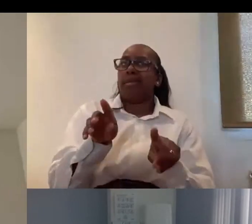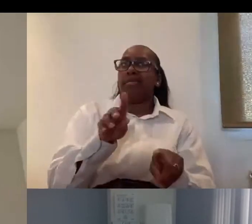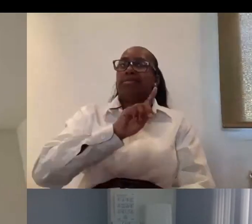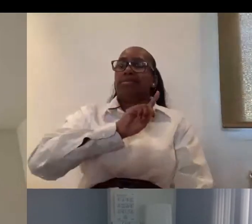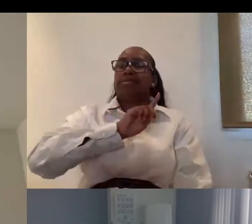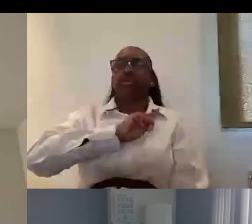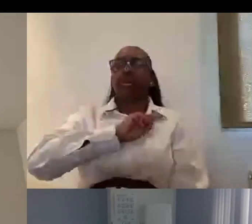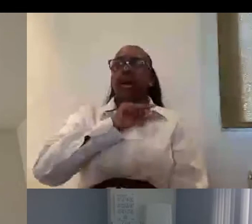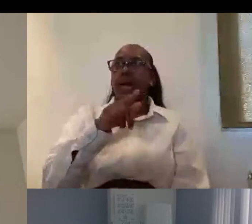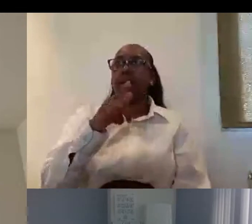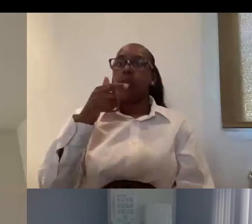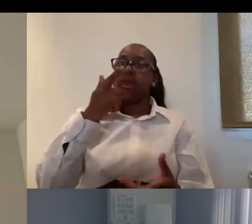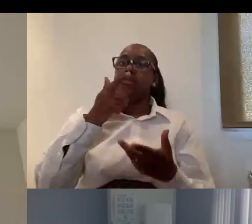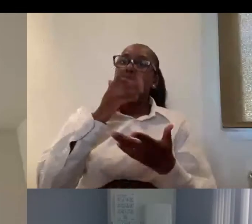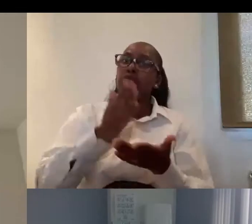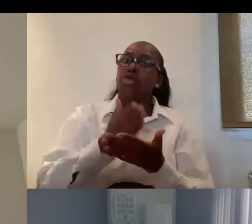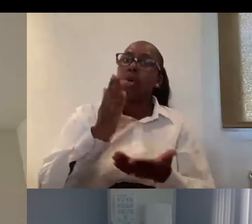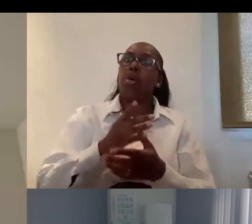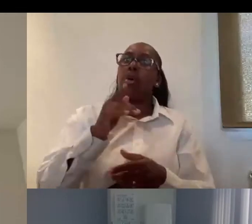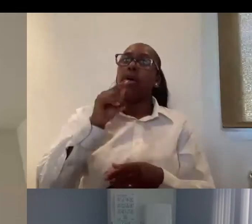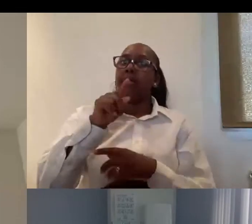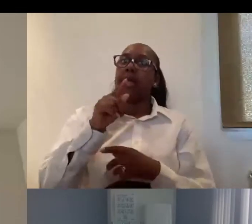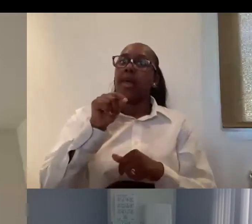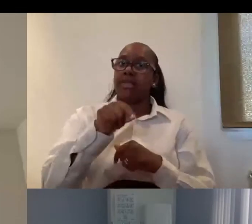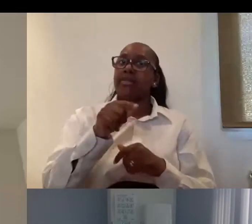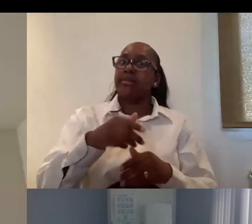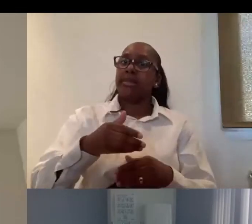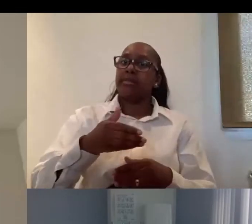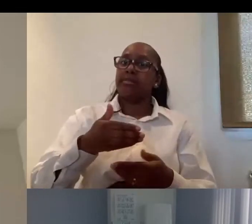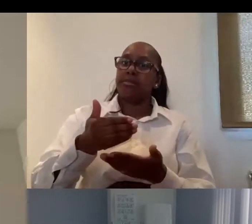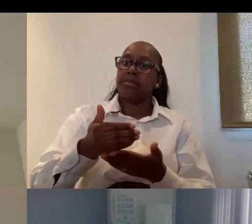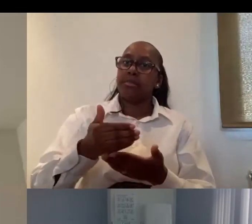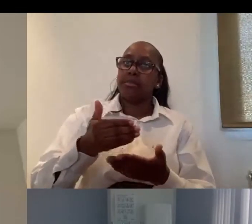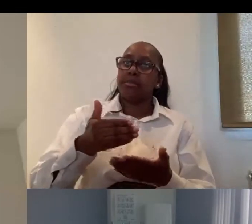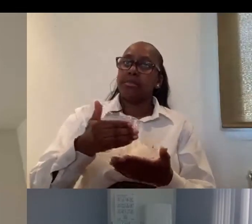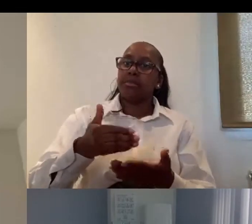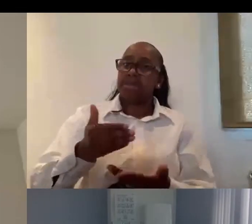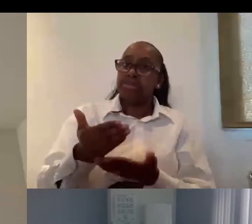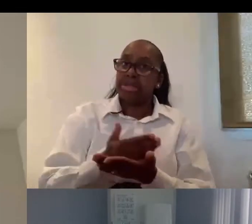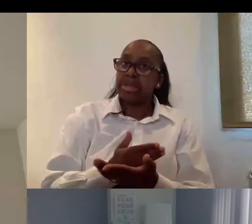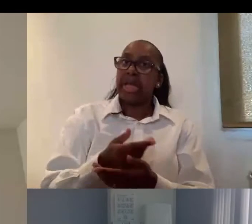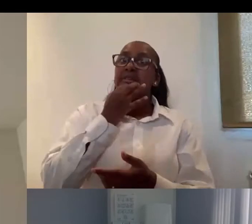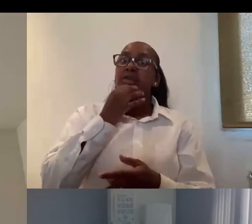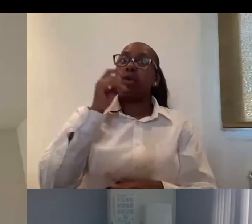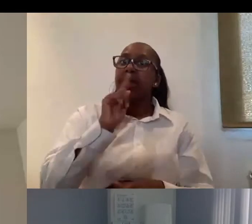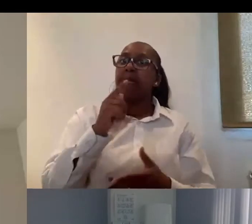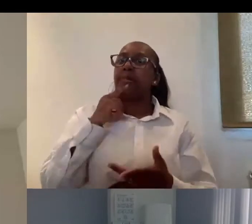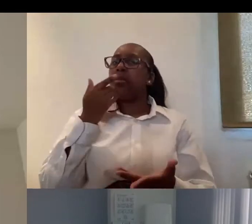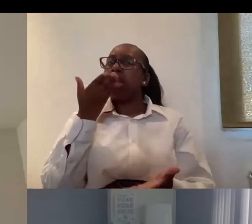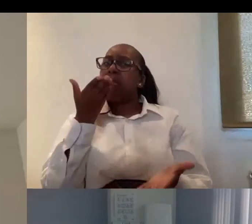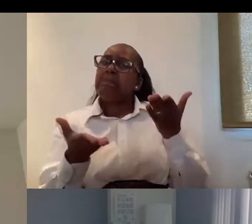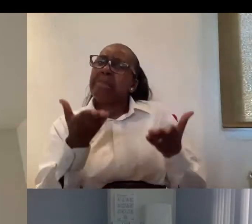reason why we can be quite sure that this is safe. A few people have previously made comparisons